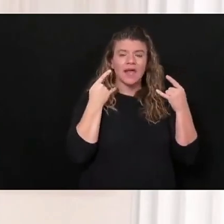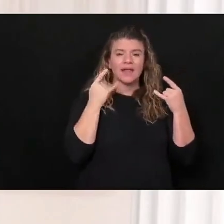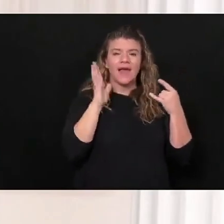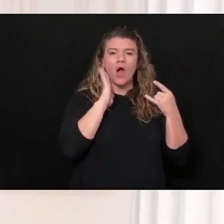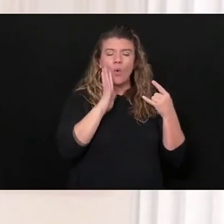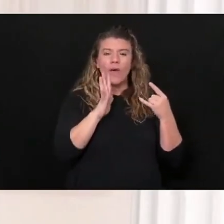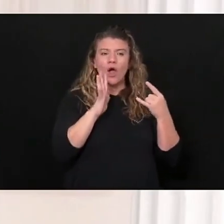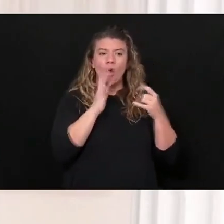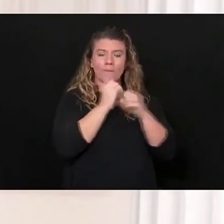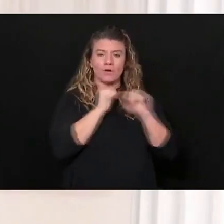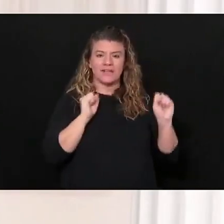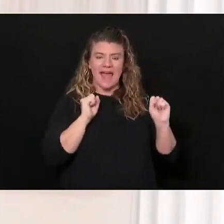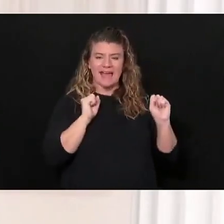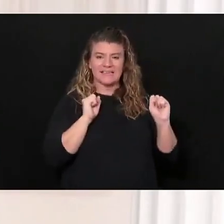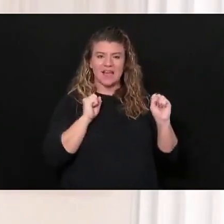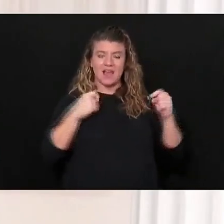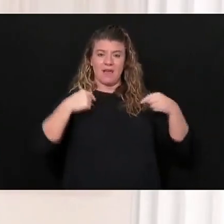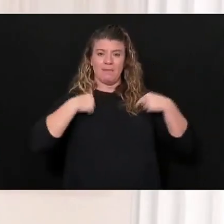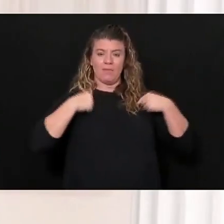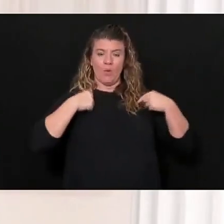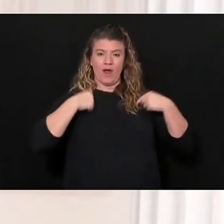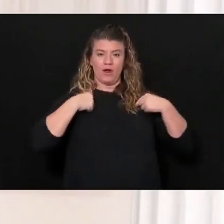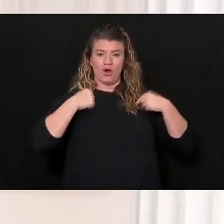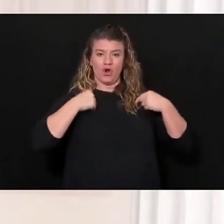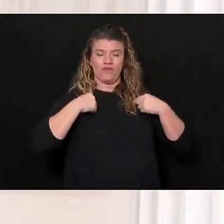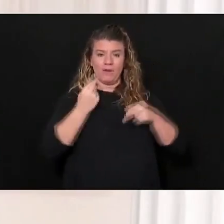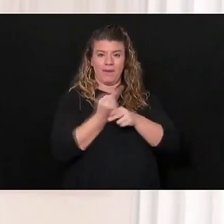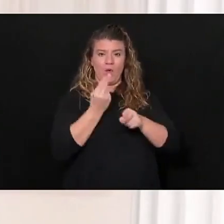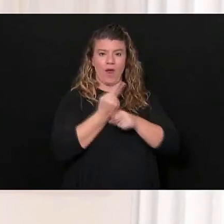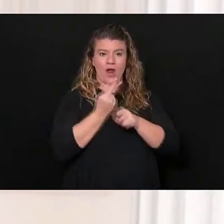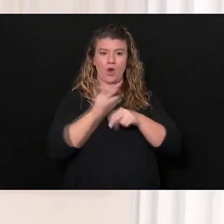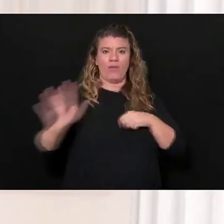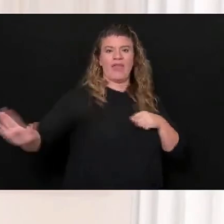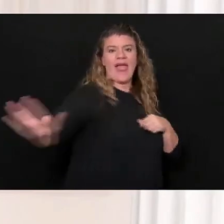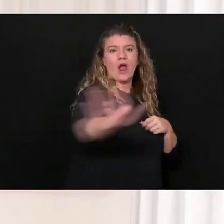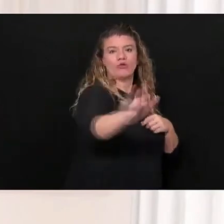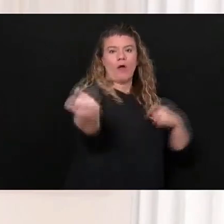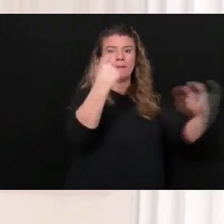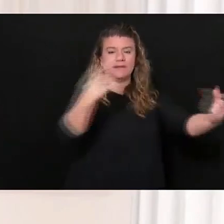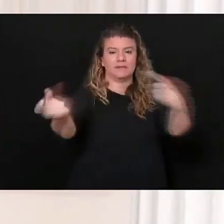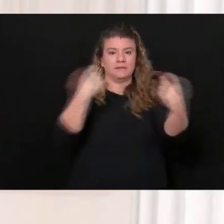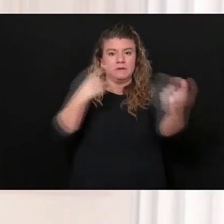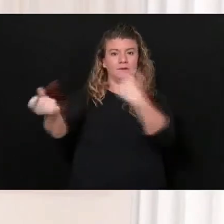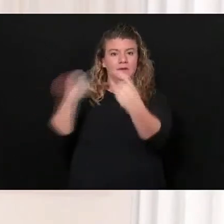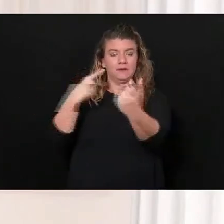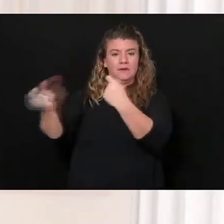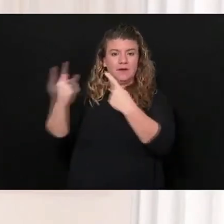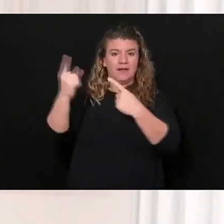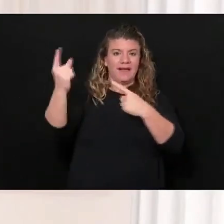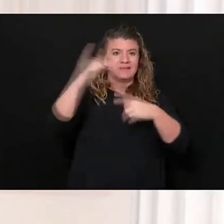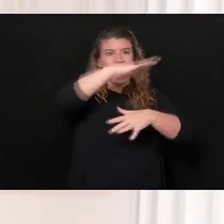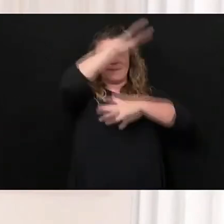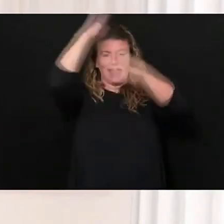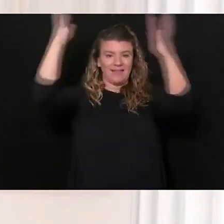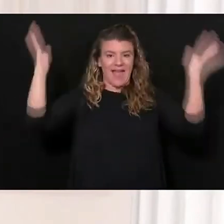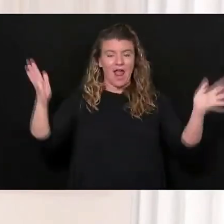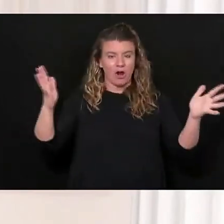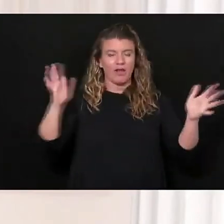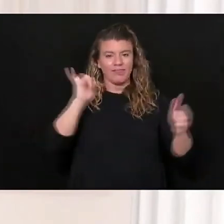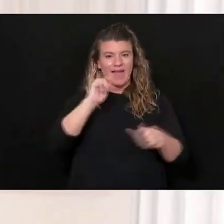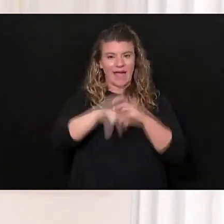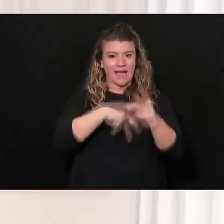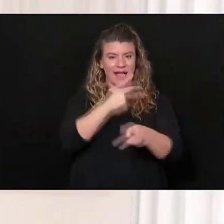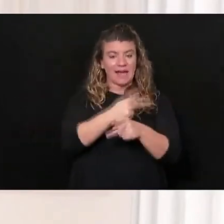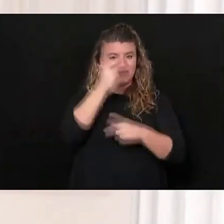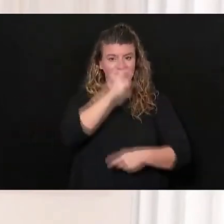the wearer from being infected with airborne, droplet, or aerosol type spread diseases, which